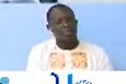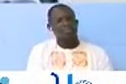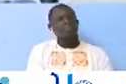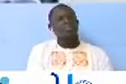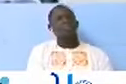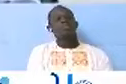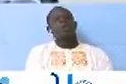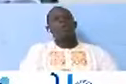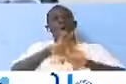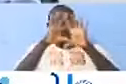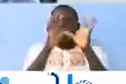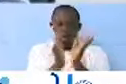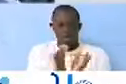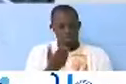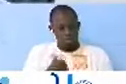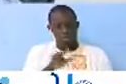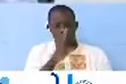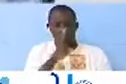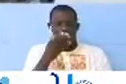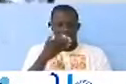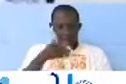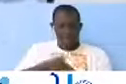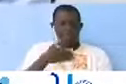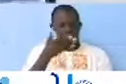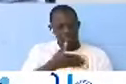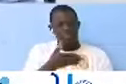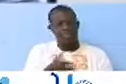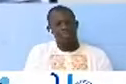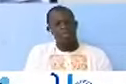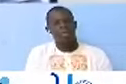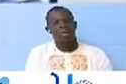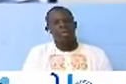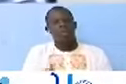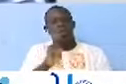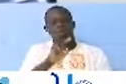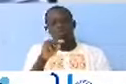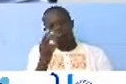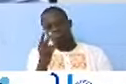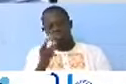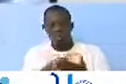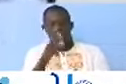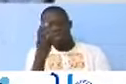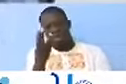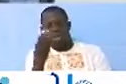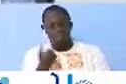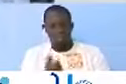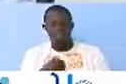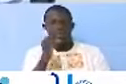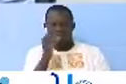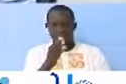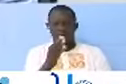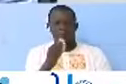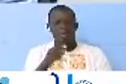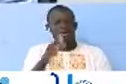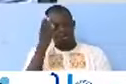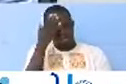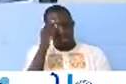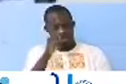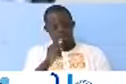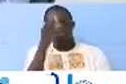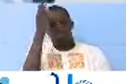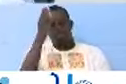All the people that came, what two or three people said, know that that